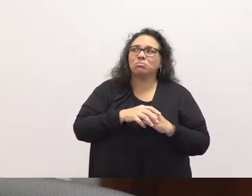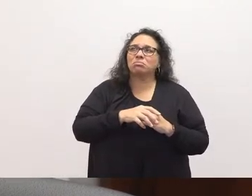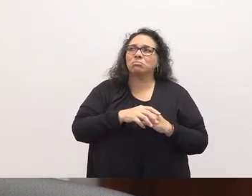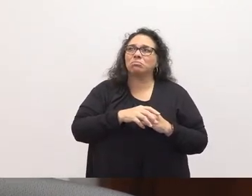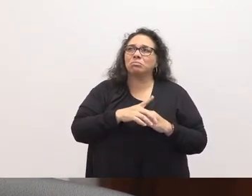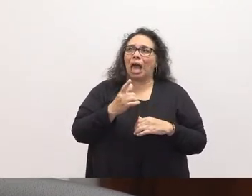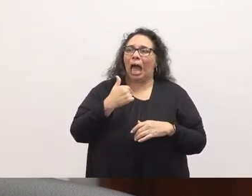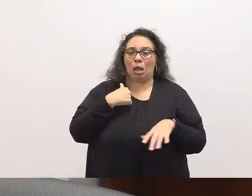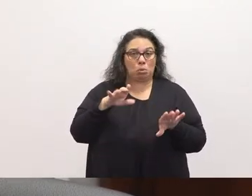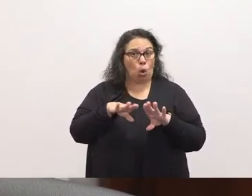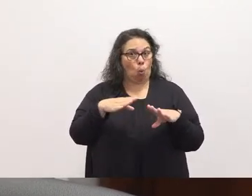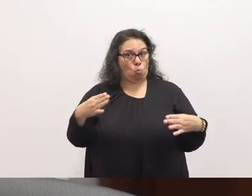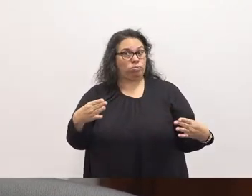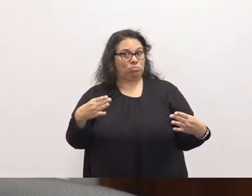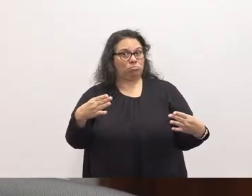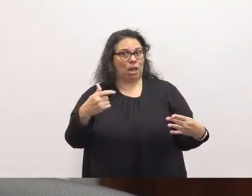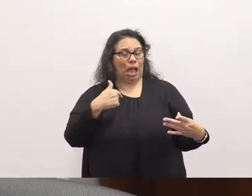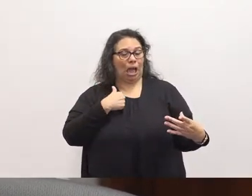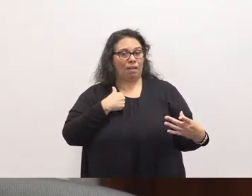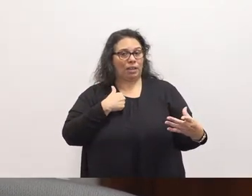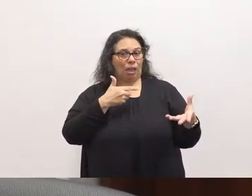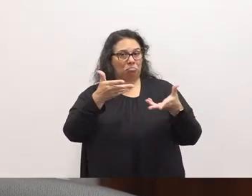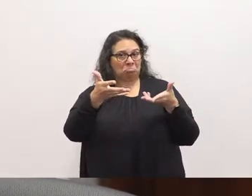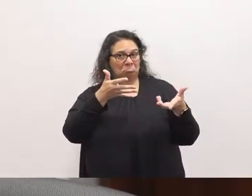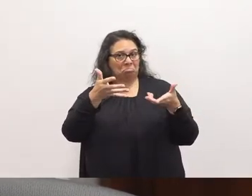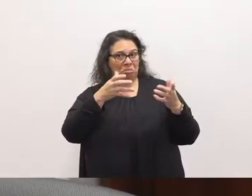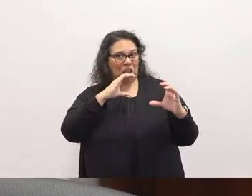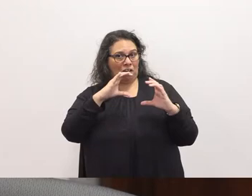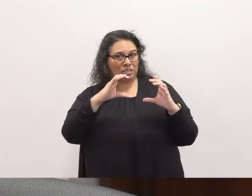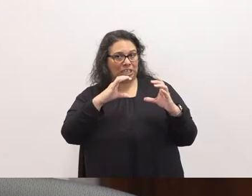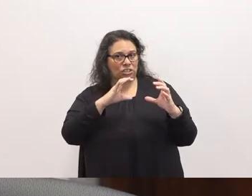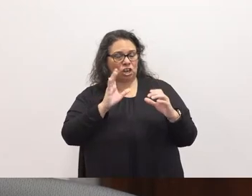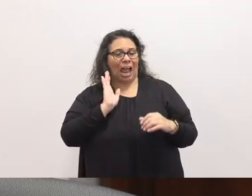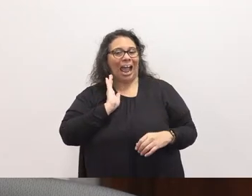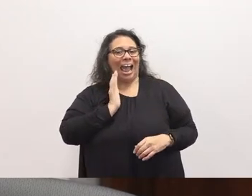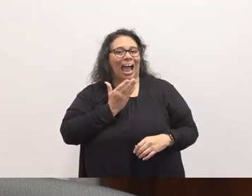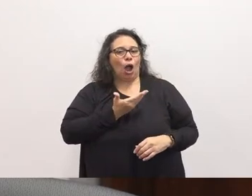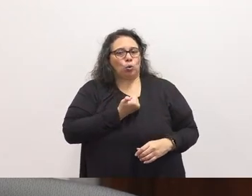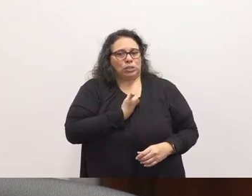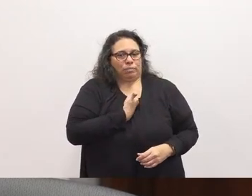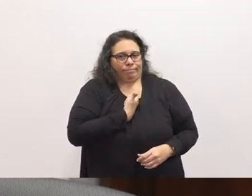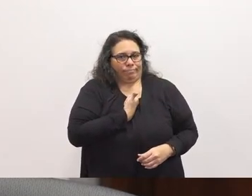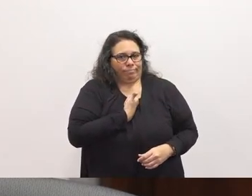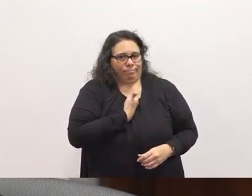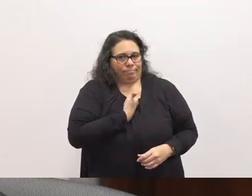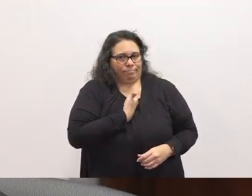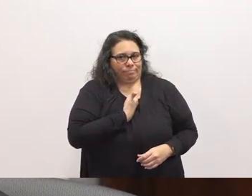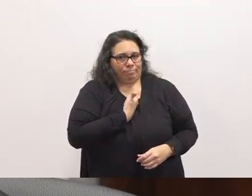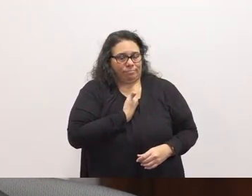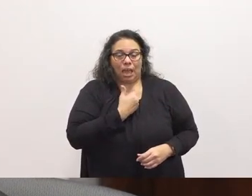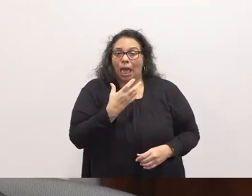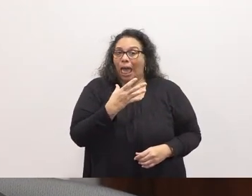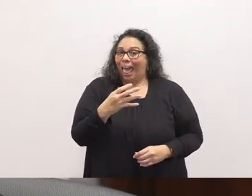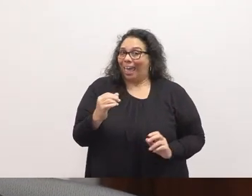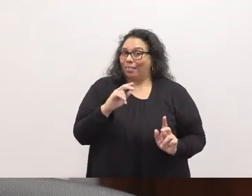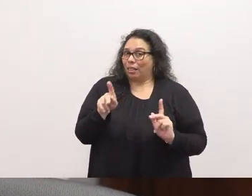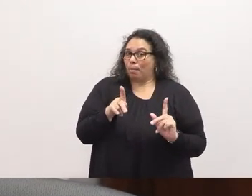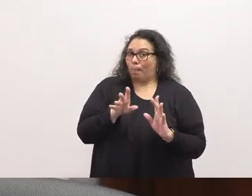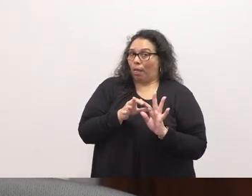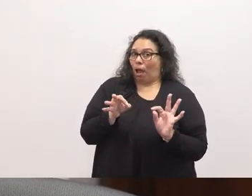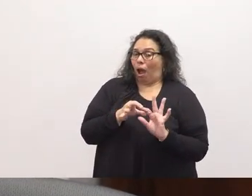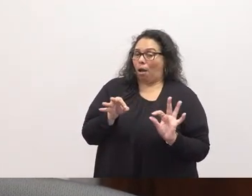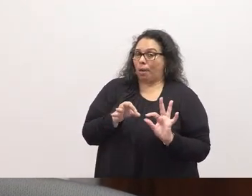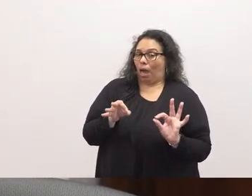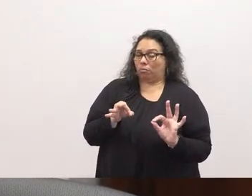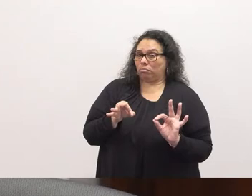I would be open to having a conversation amongst ourselves. And the comments that we receive in public comment, you